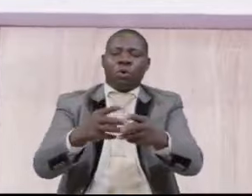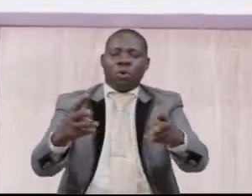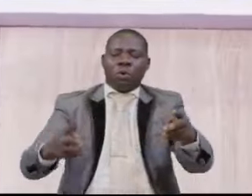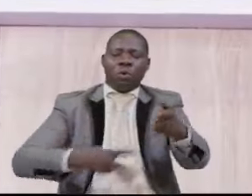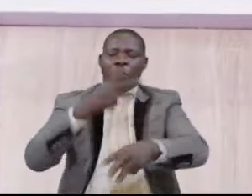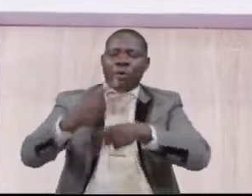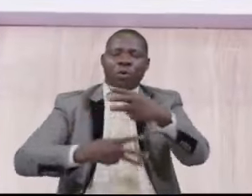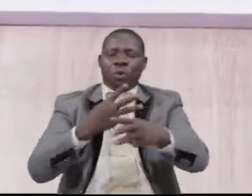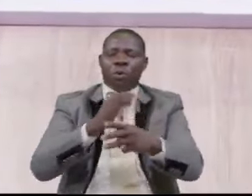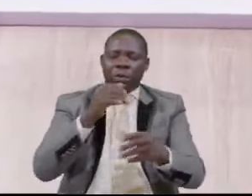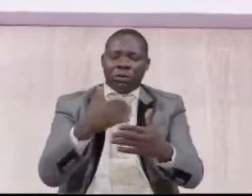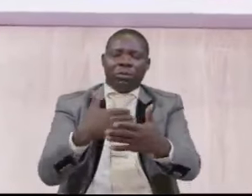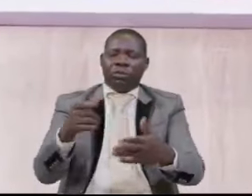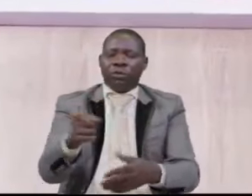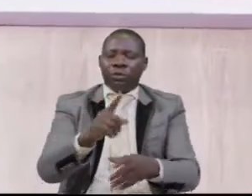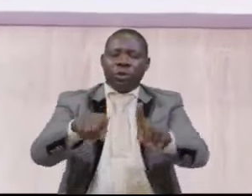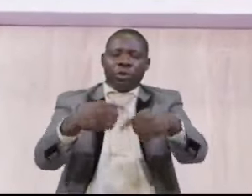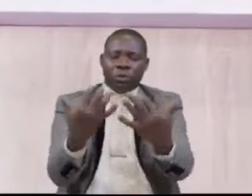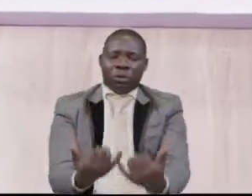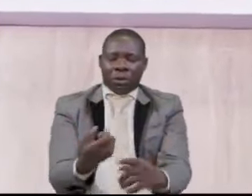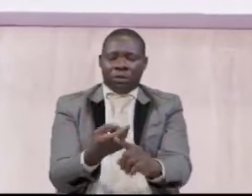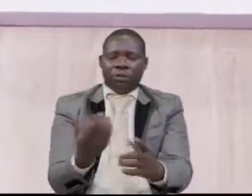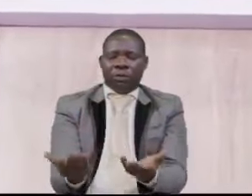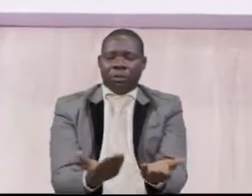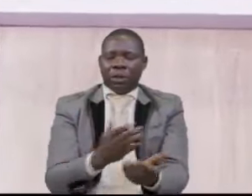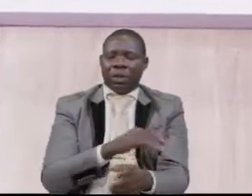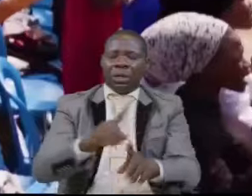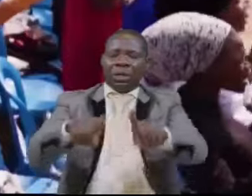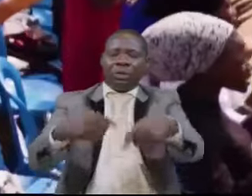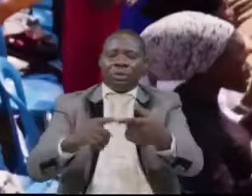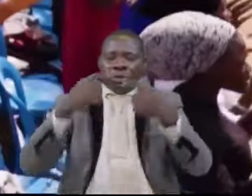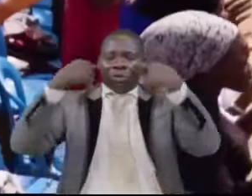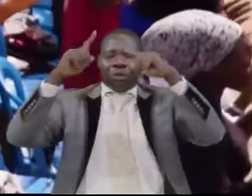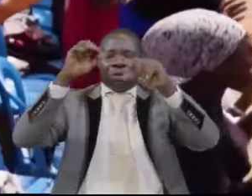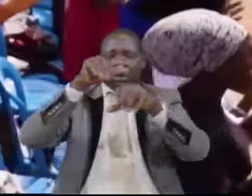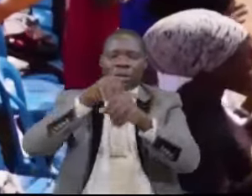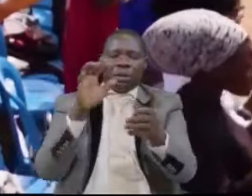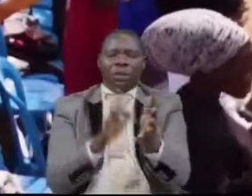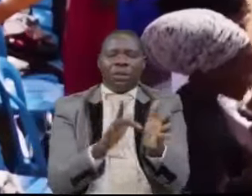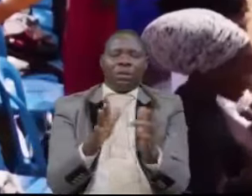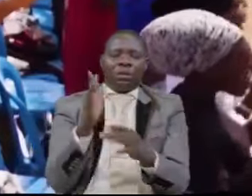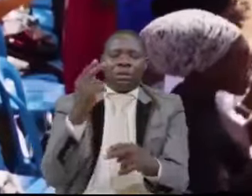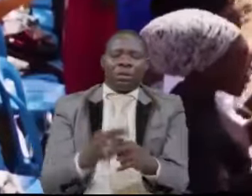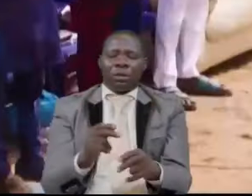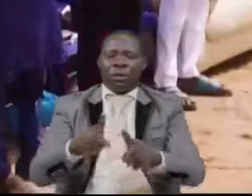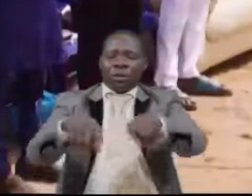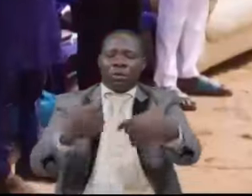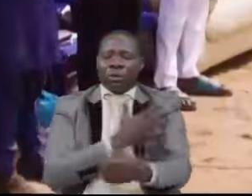now from here and go and succeed. And go and conquer.